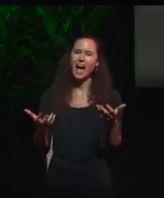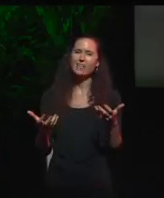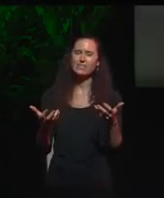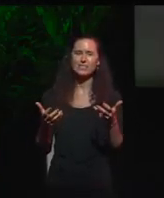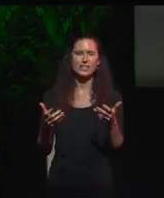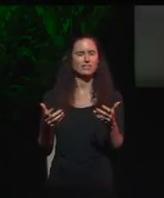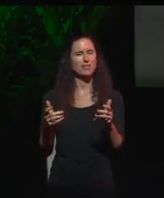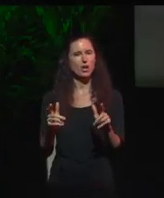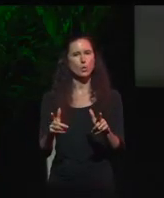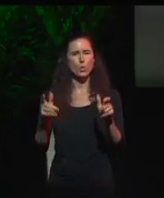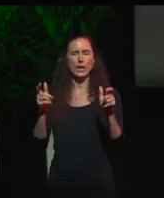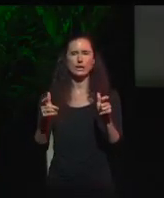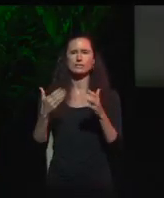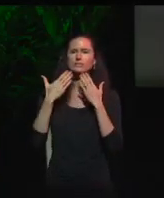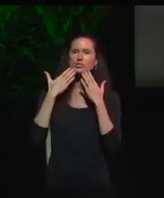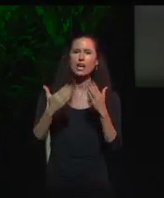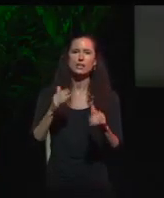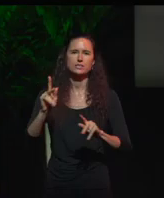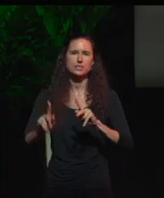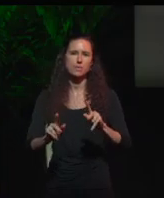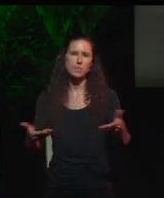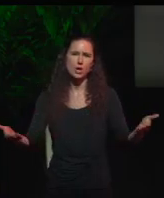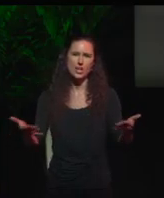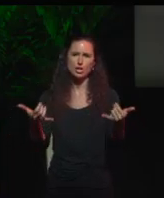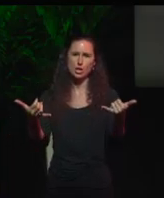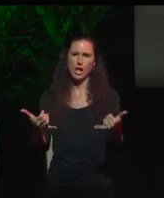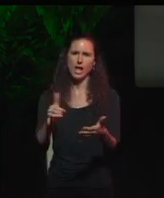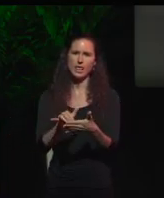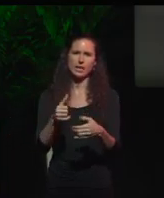quick shout out to the folks in here that are just making this all possible.